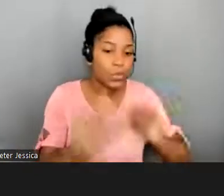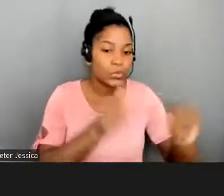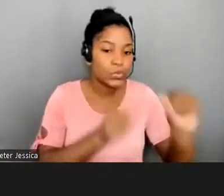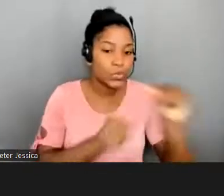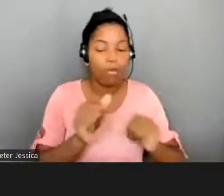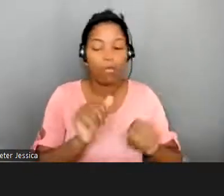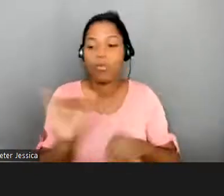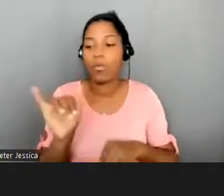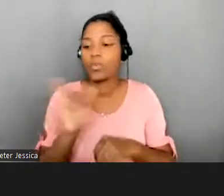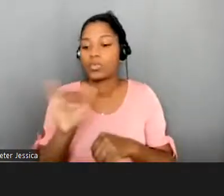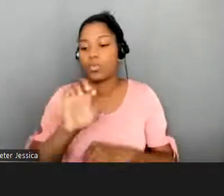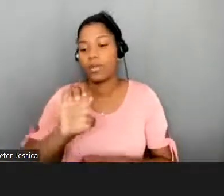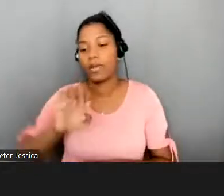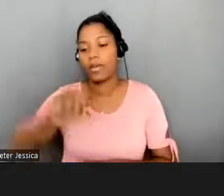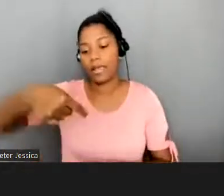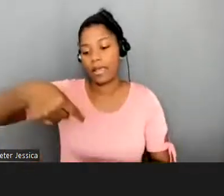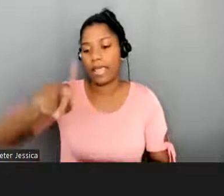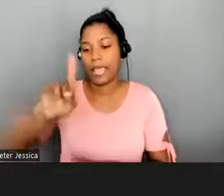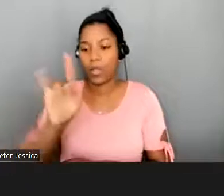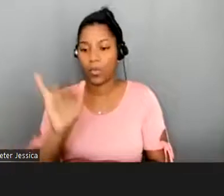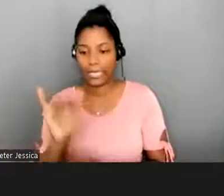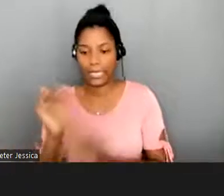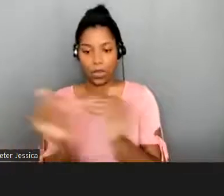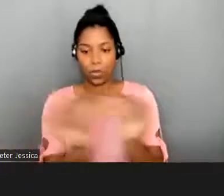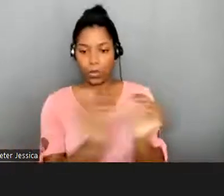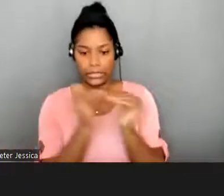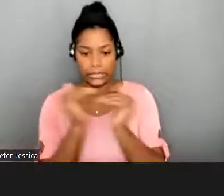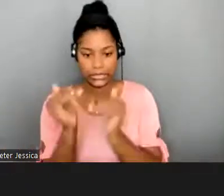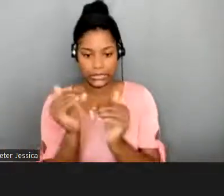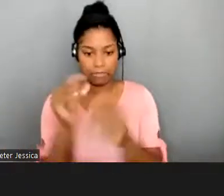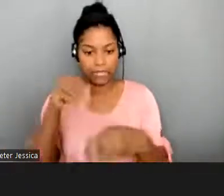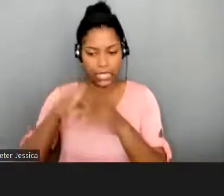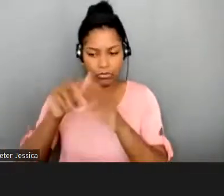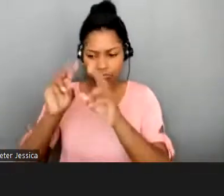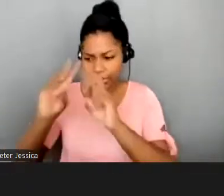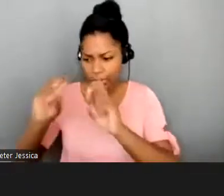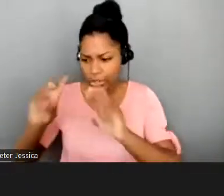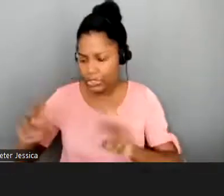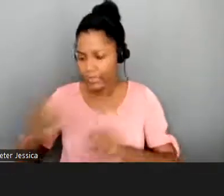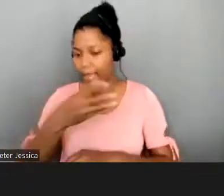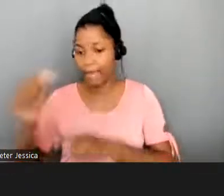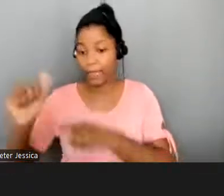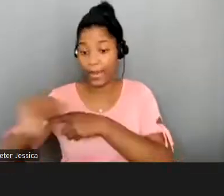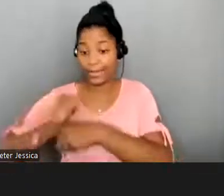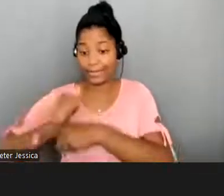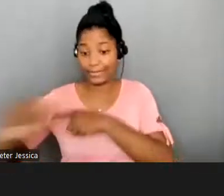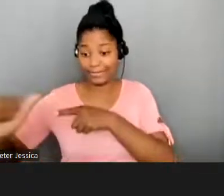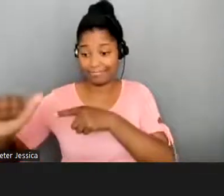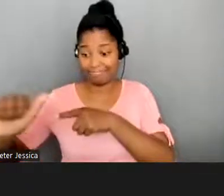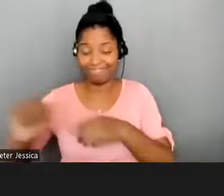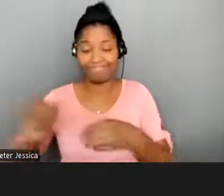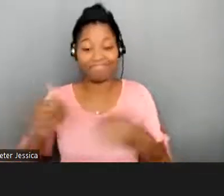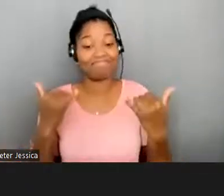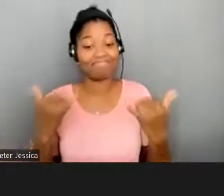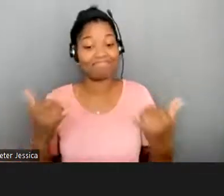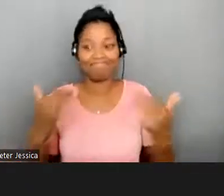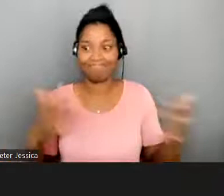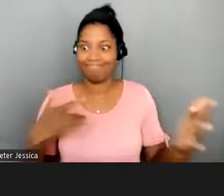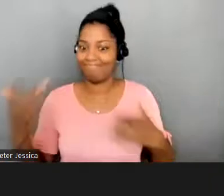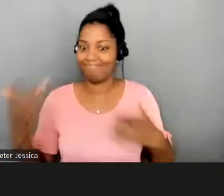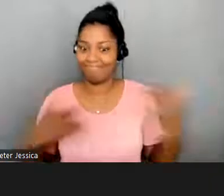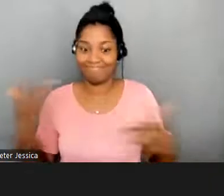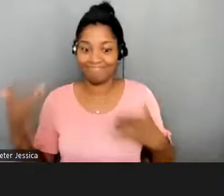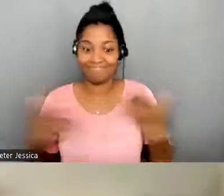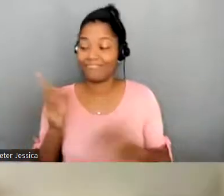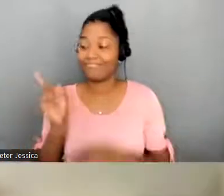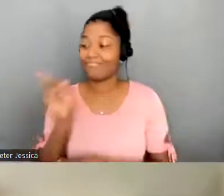and equity in both research and practice. And as we kick off the summit, I am thrilled to be joined